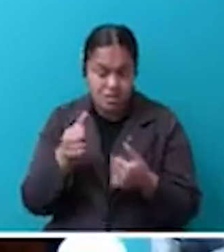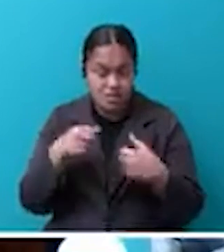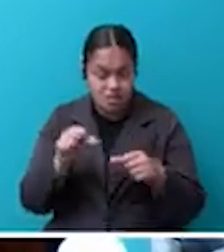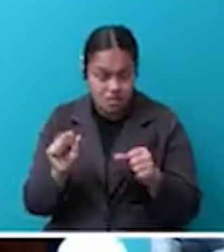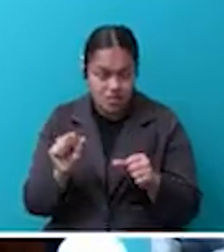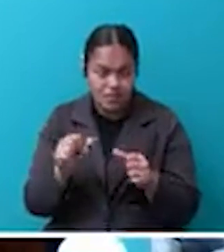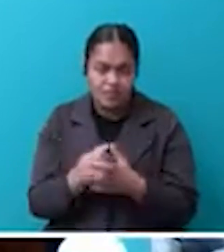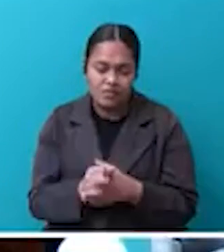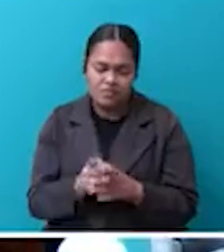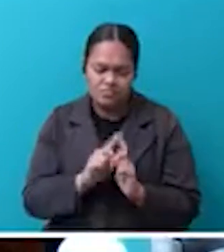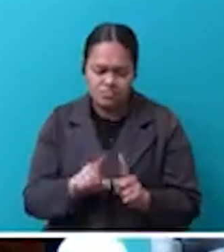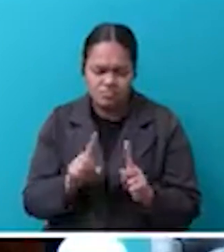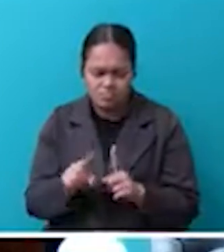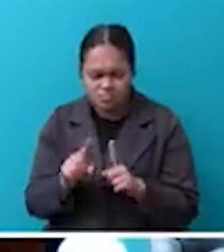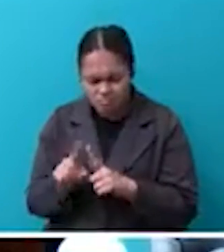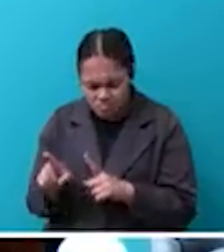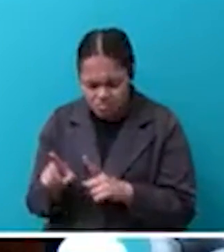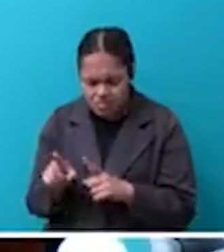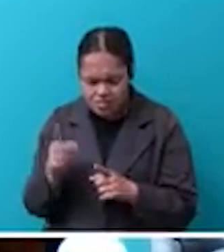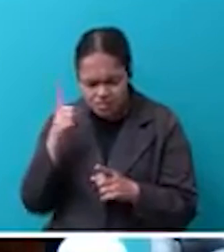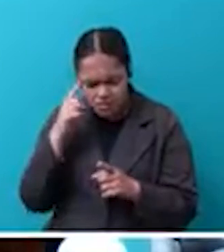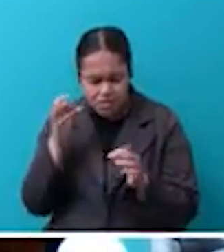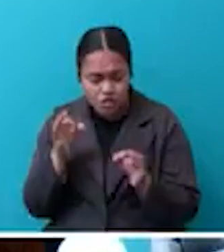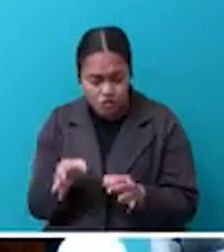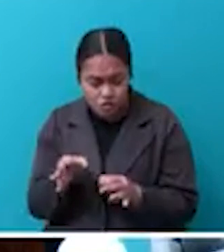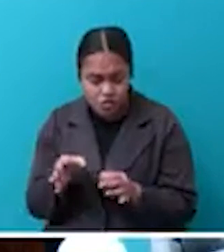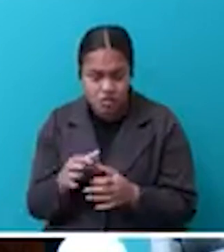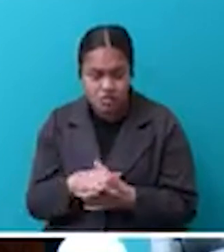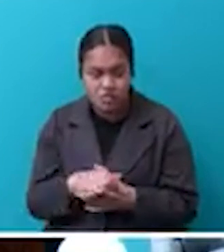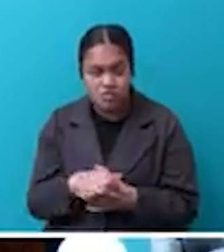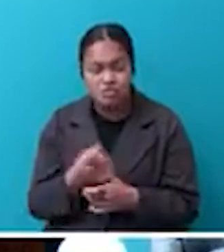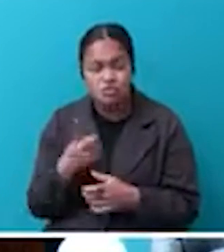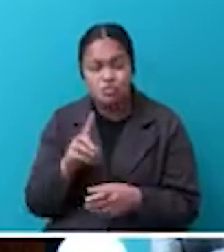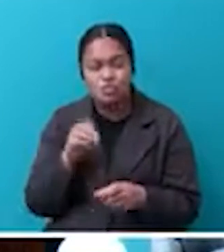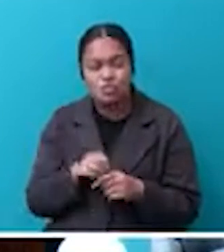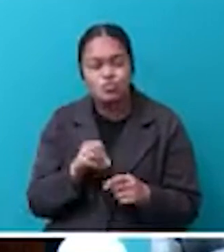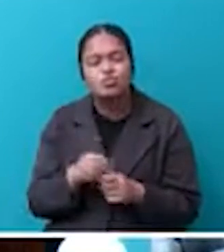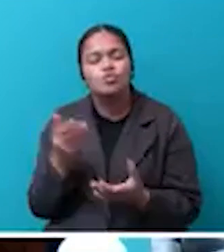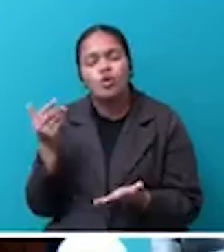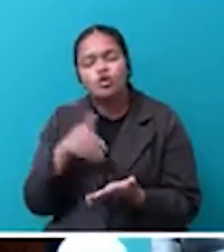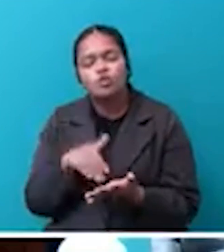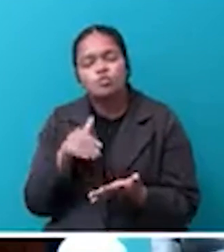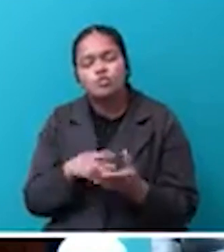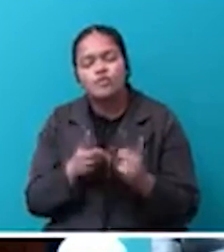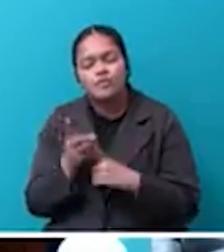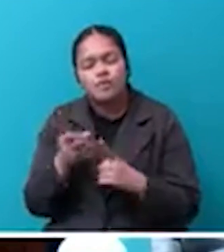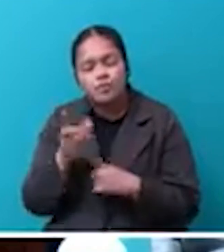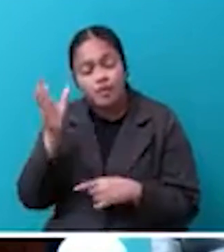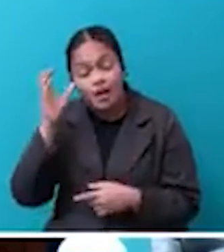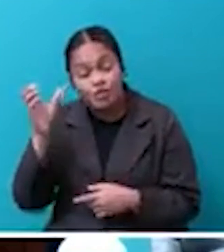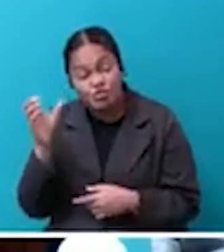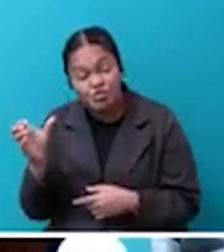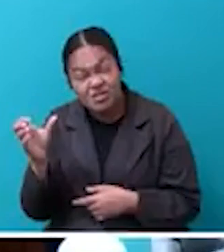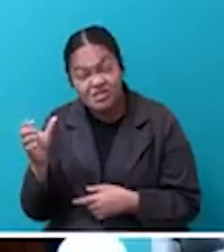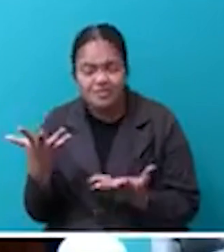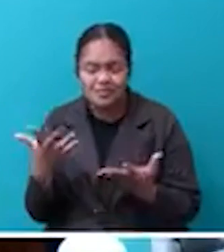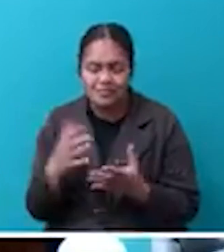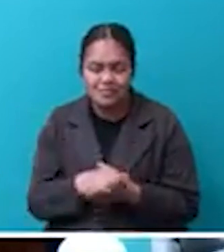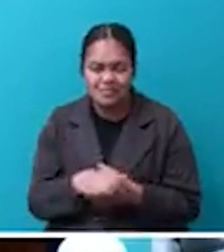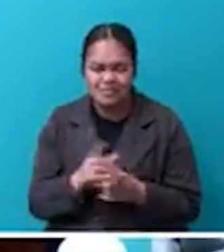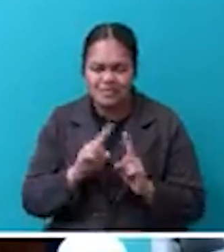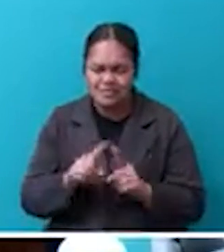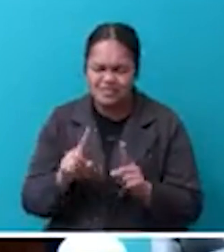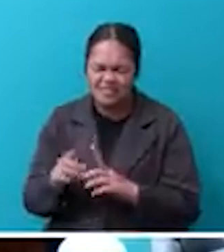wide variety of sources, and for the decision to include contributions from developing countries to multilateral